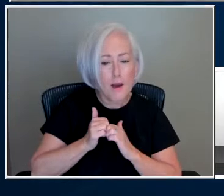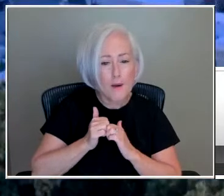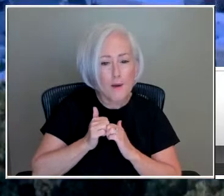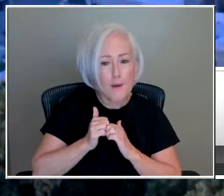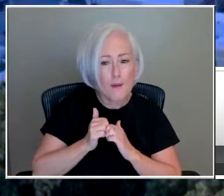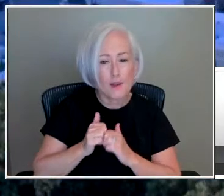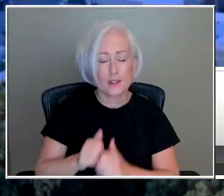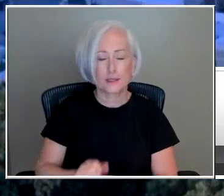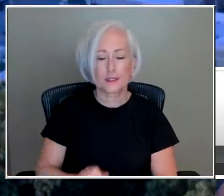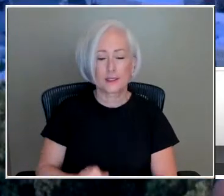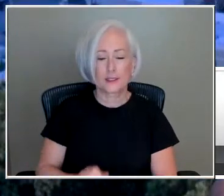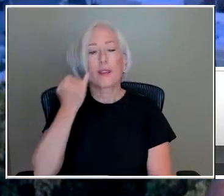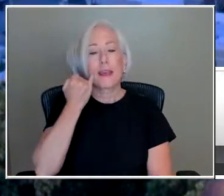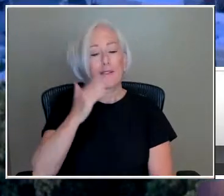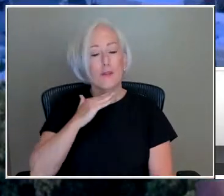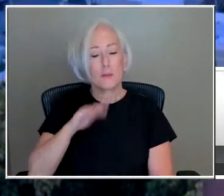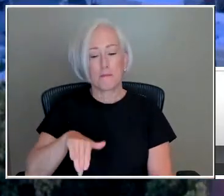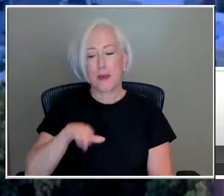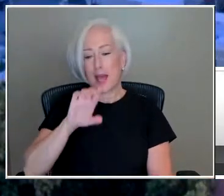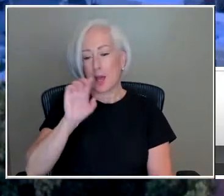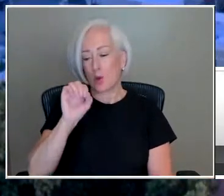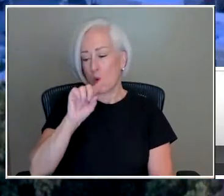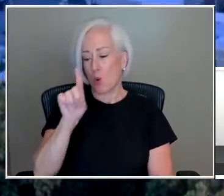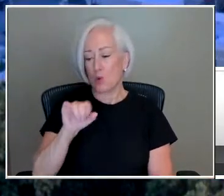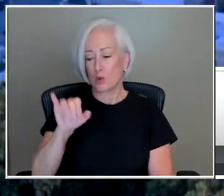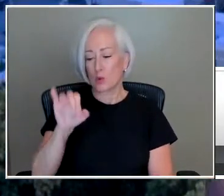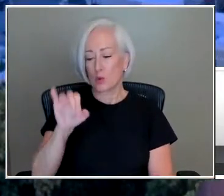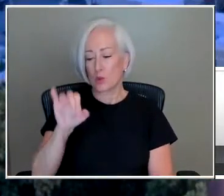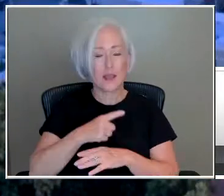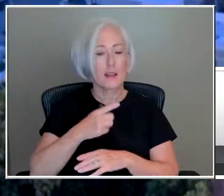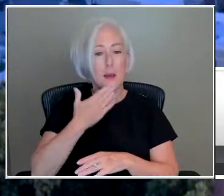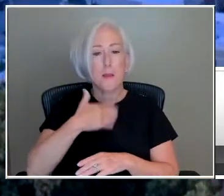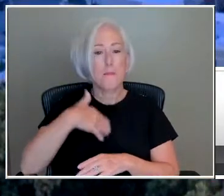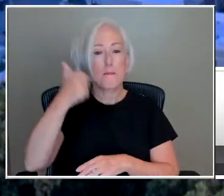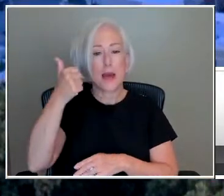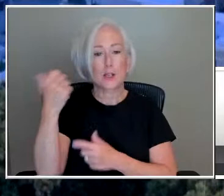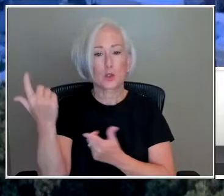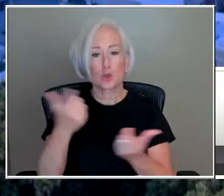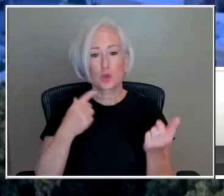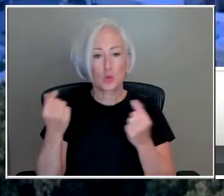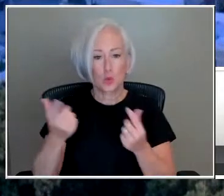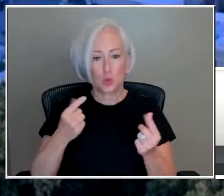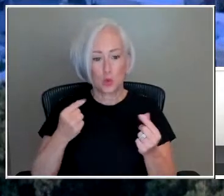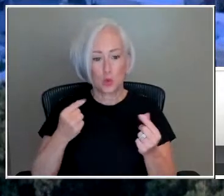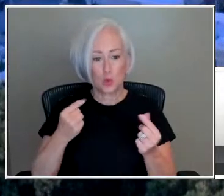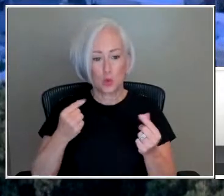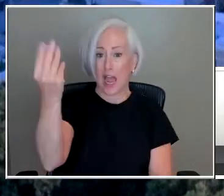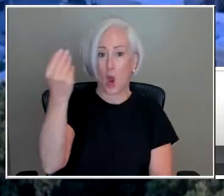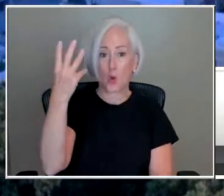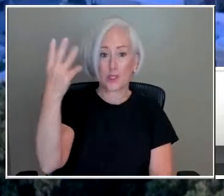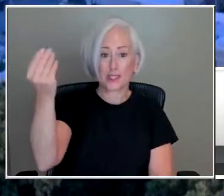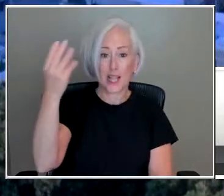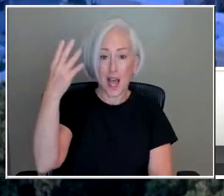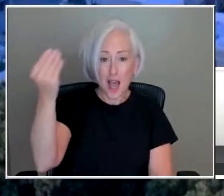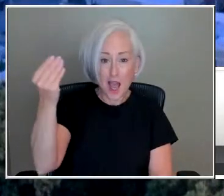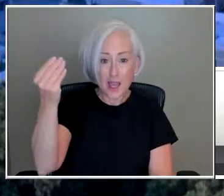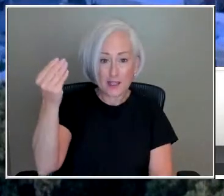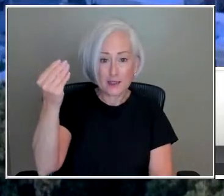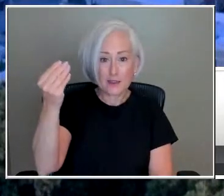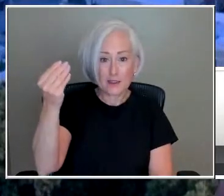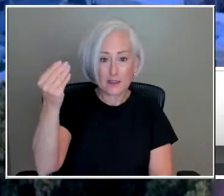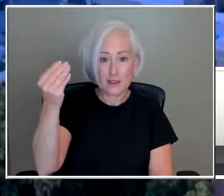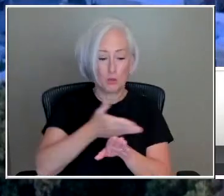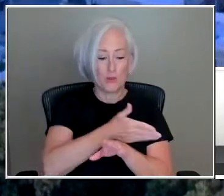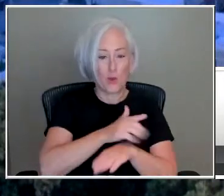if you can, you want to try to make your trips. If you're going to be outside, try to get that done before 10 o'clock in the